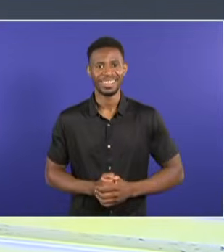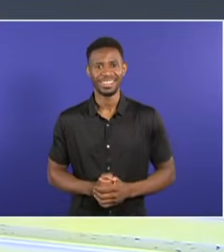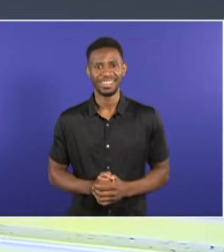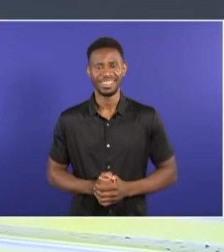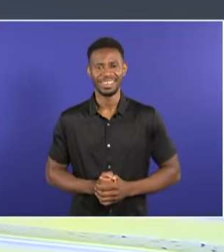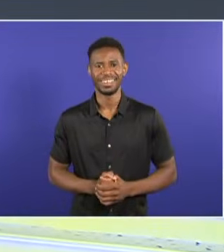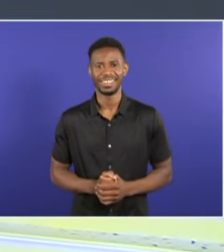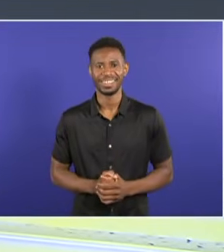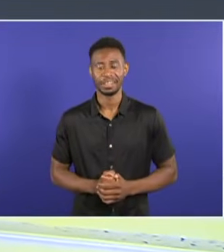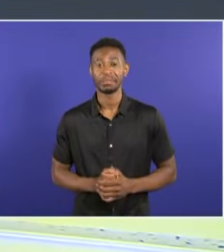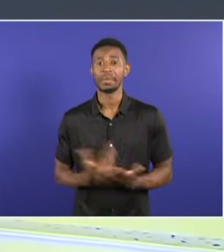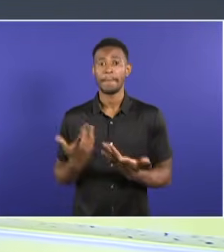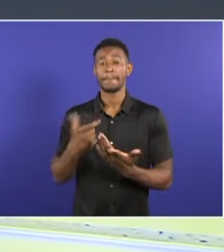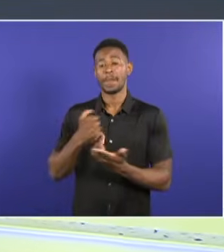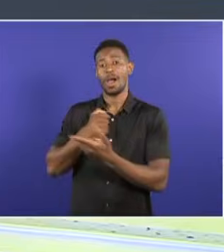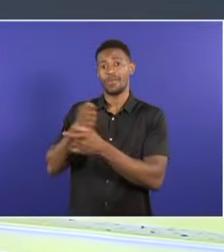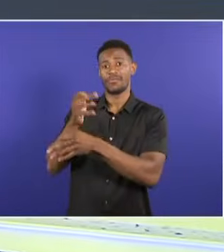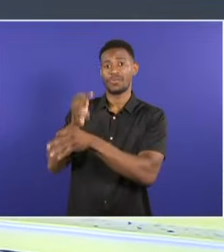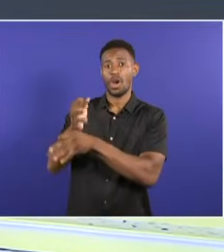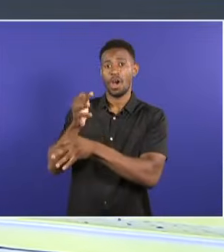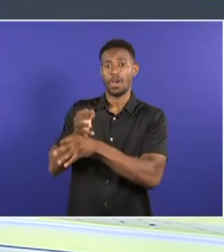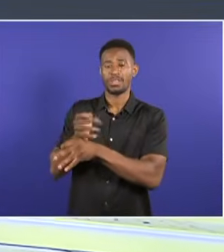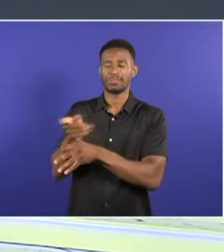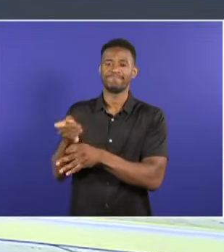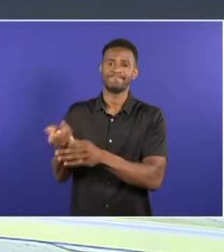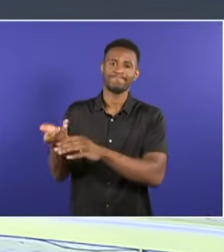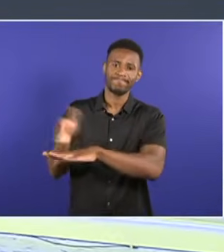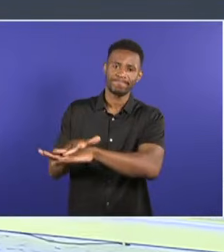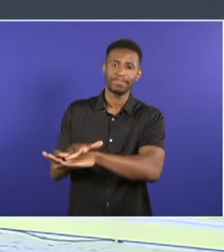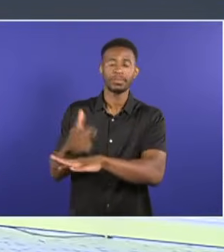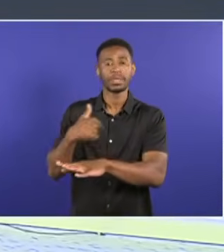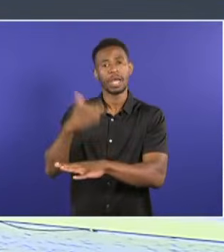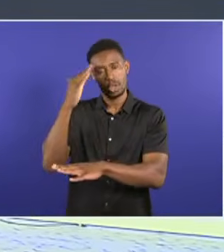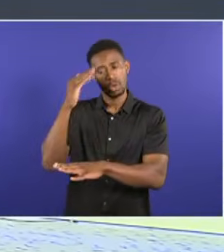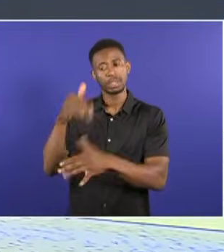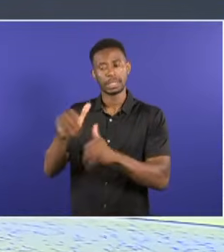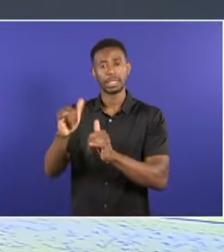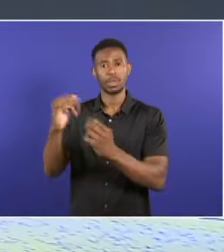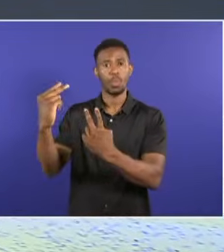And while my dad has passed away, I know that he's watching us here.